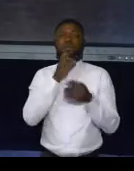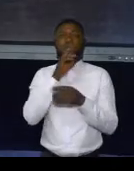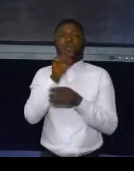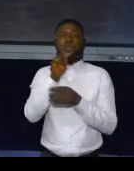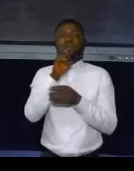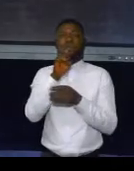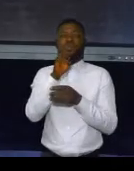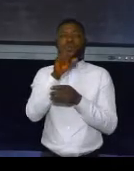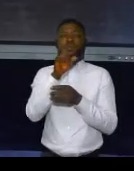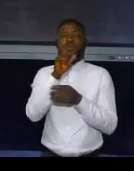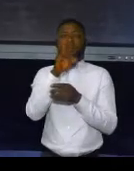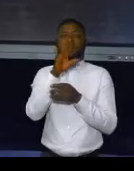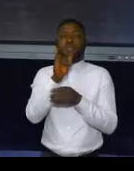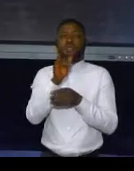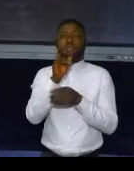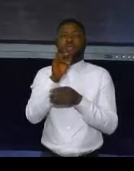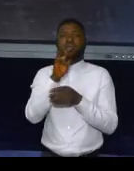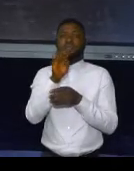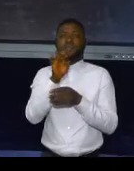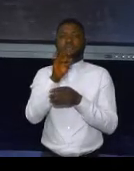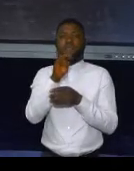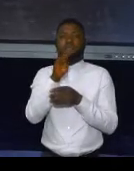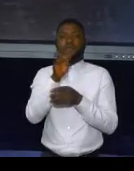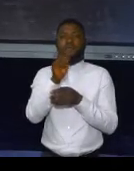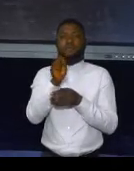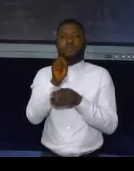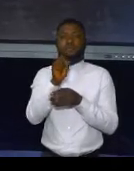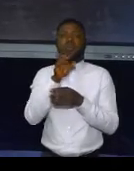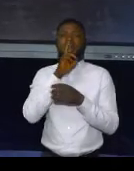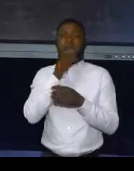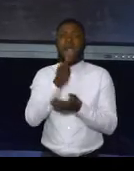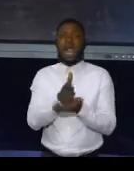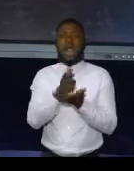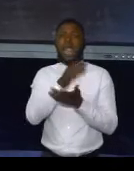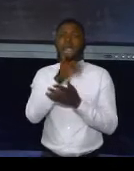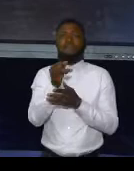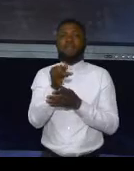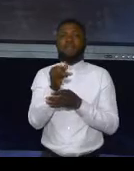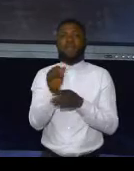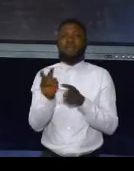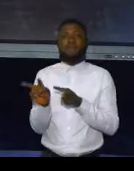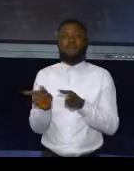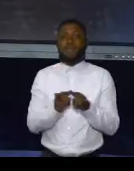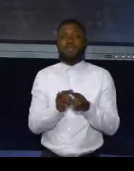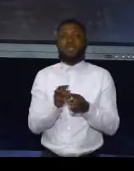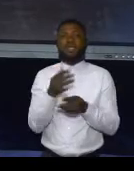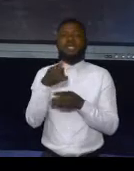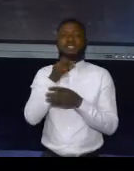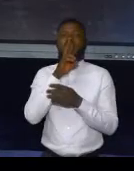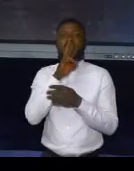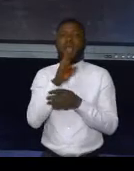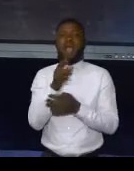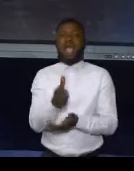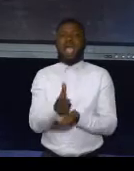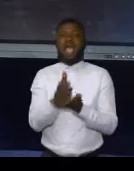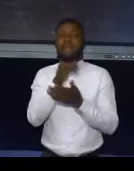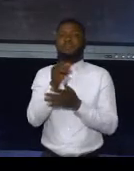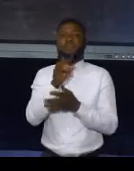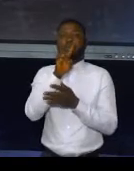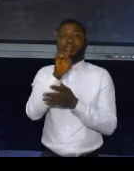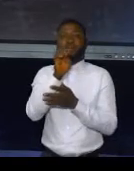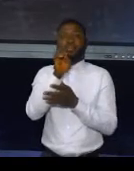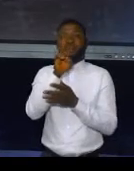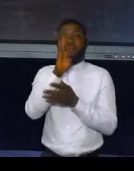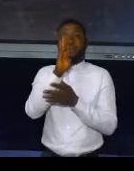What are auxiliary verbs? Auxiliary verbs are helping verbs. They are what?